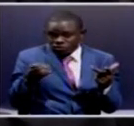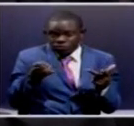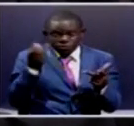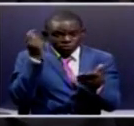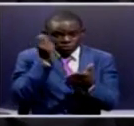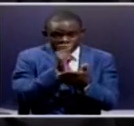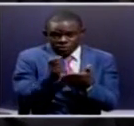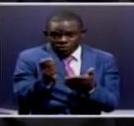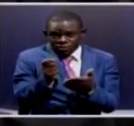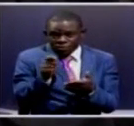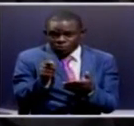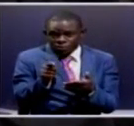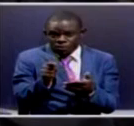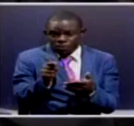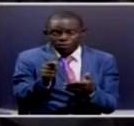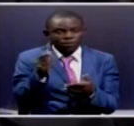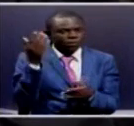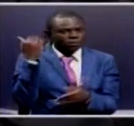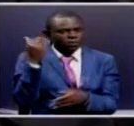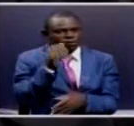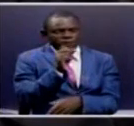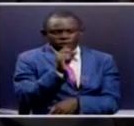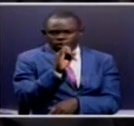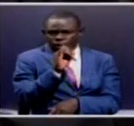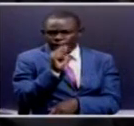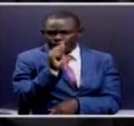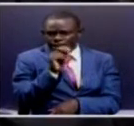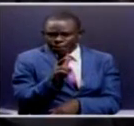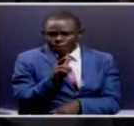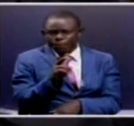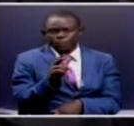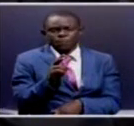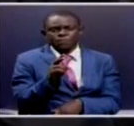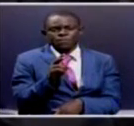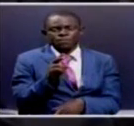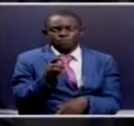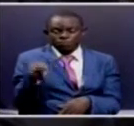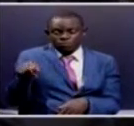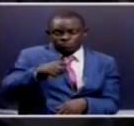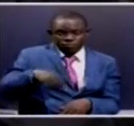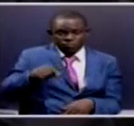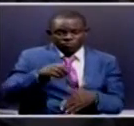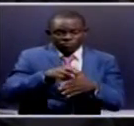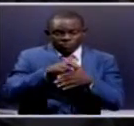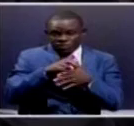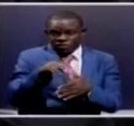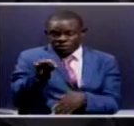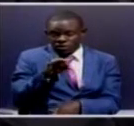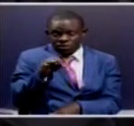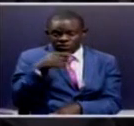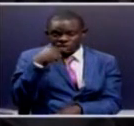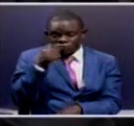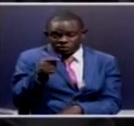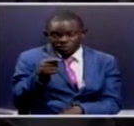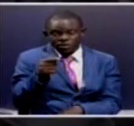that the Siavonga stakeholders insisted that the secretariat should be with the